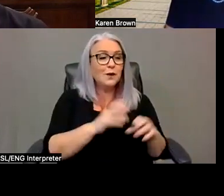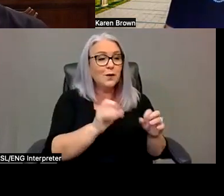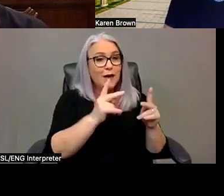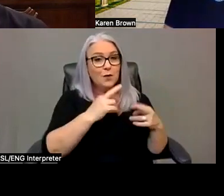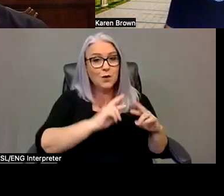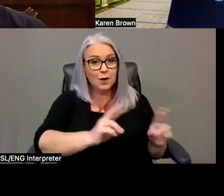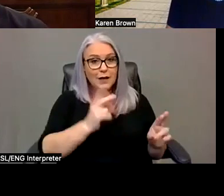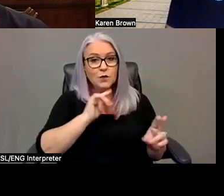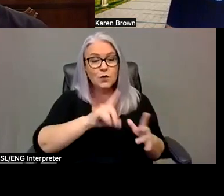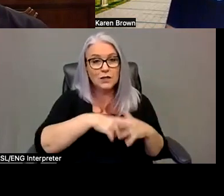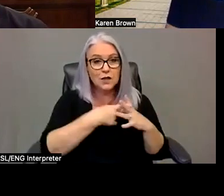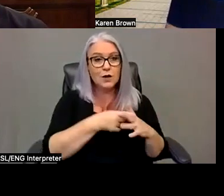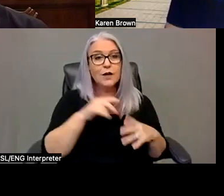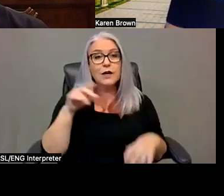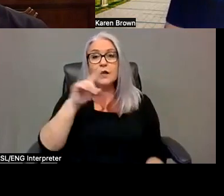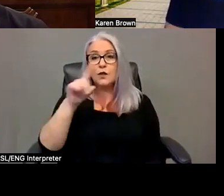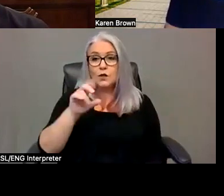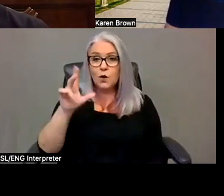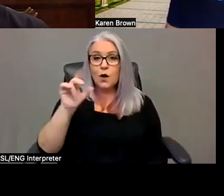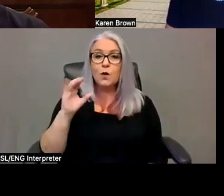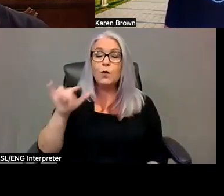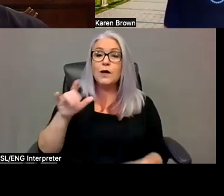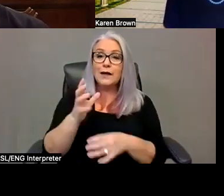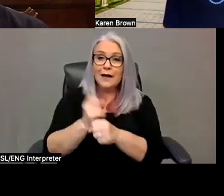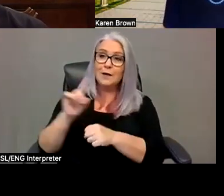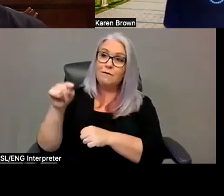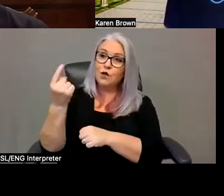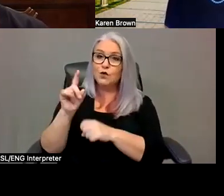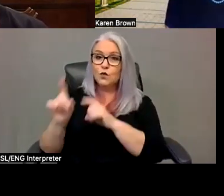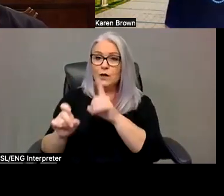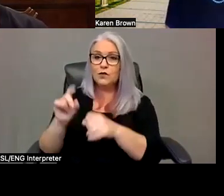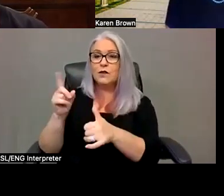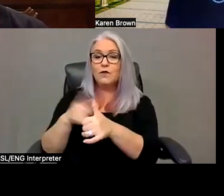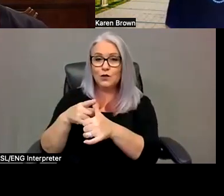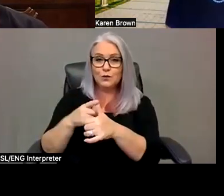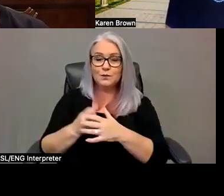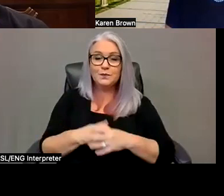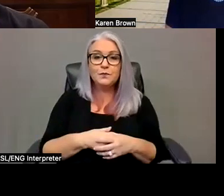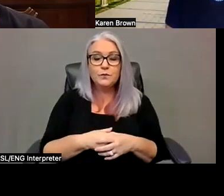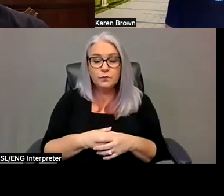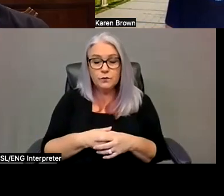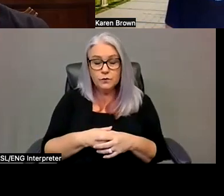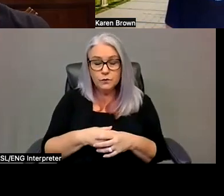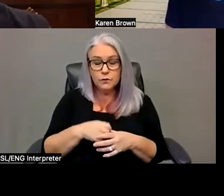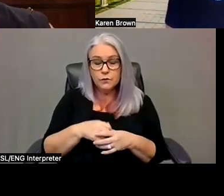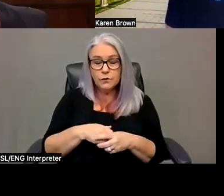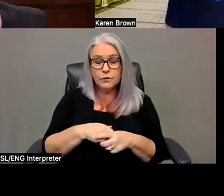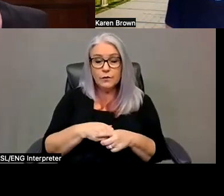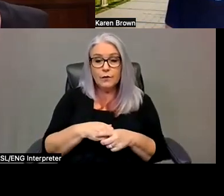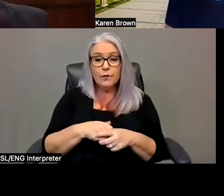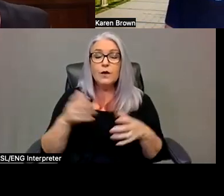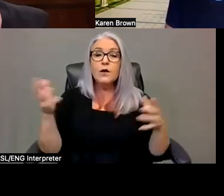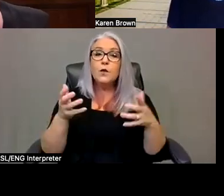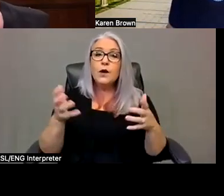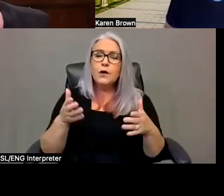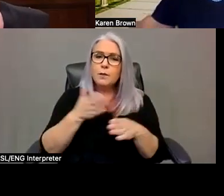questions. Mr. Zollo, you will get the first question first. What are the main issues facing Tarrytown,